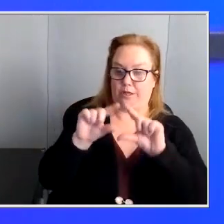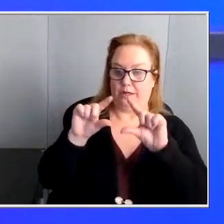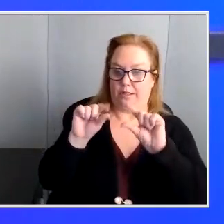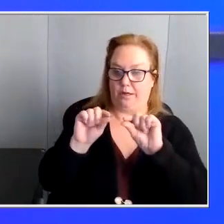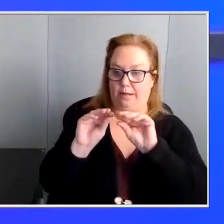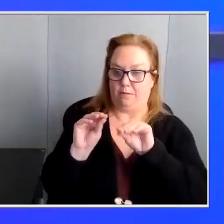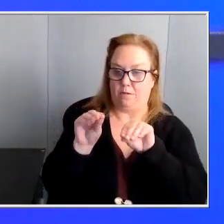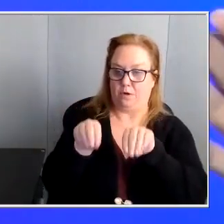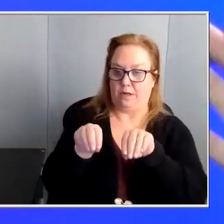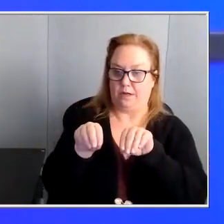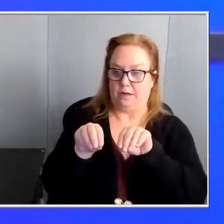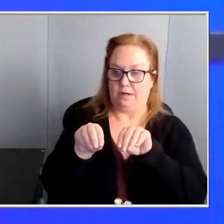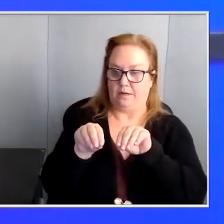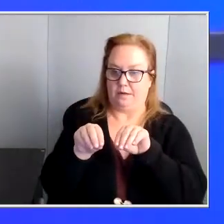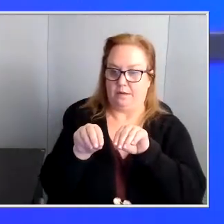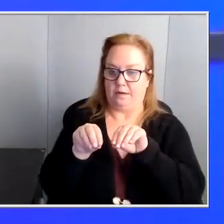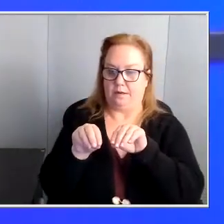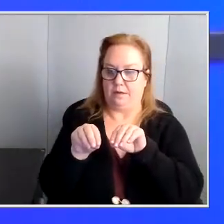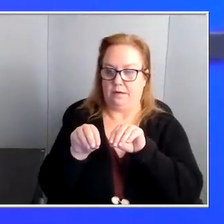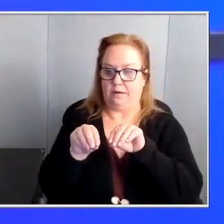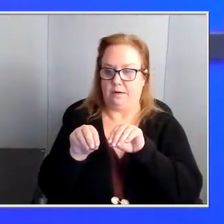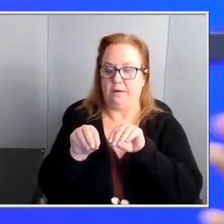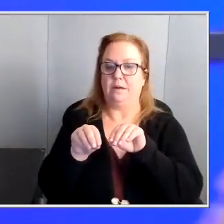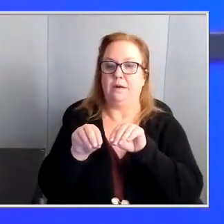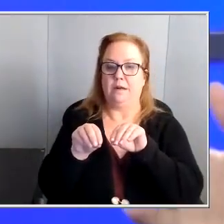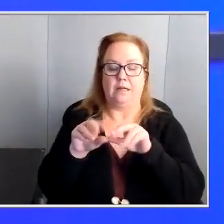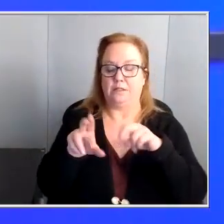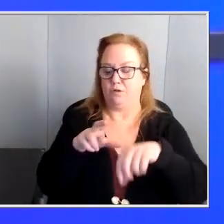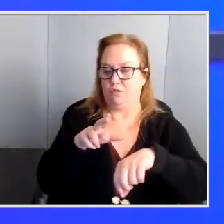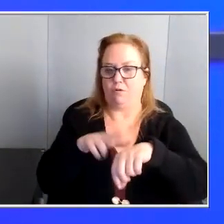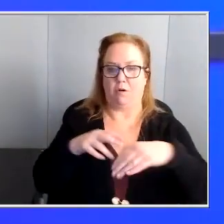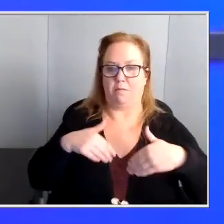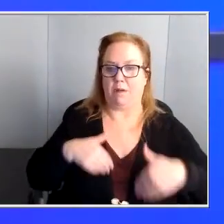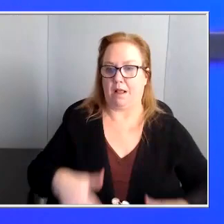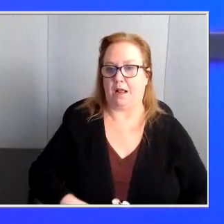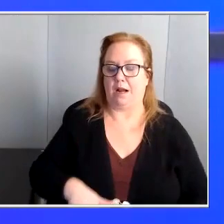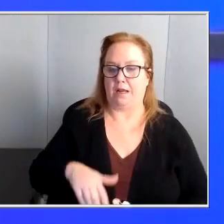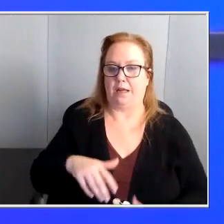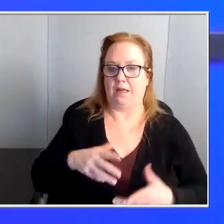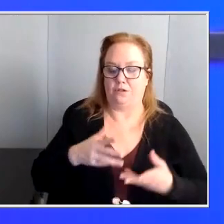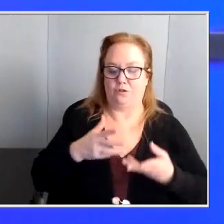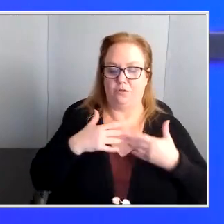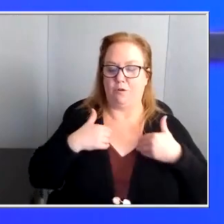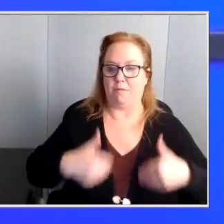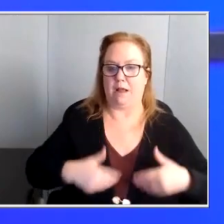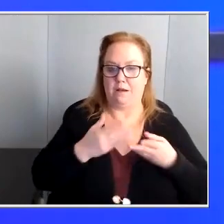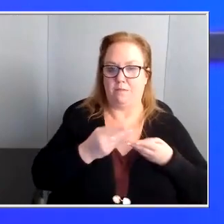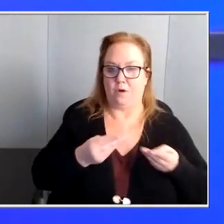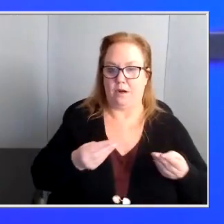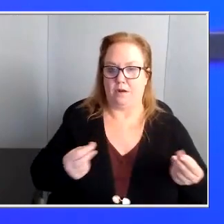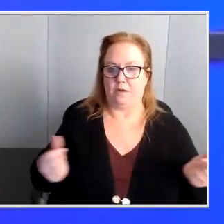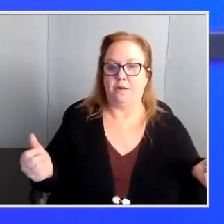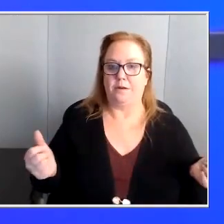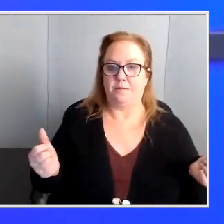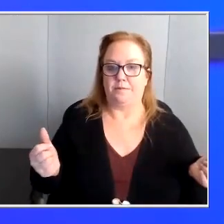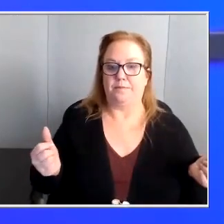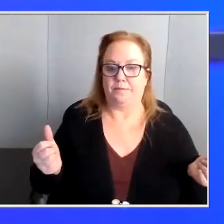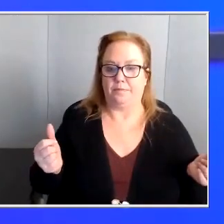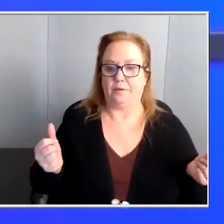in, that's a normal body protein. It's just broken down and carried away by normal body mechanisms.